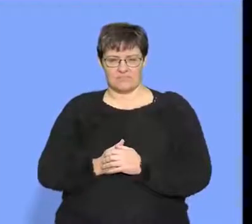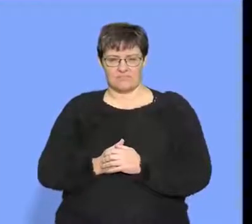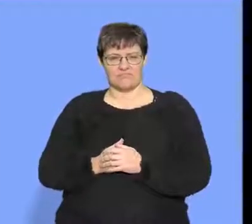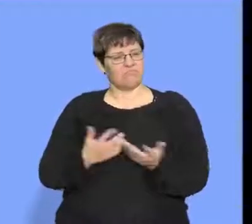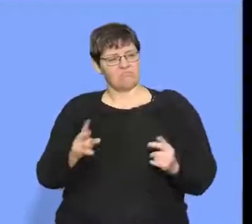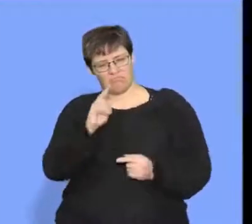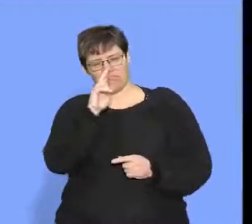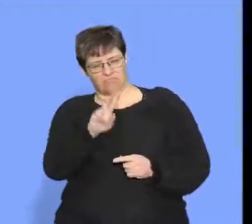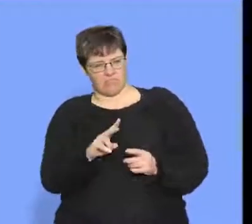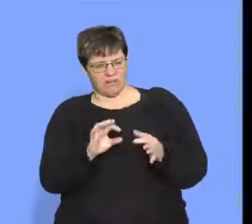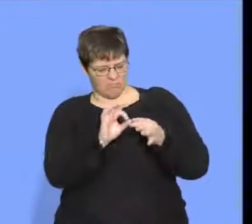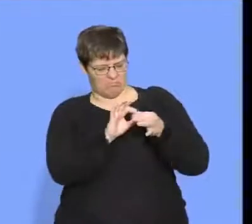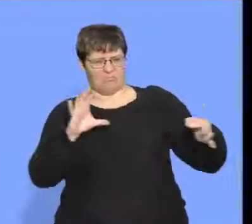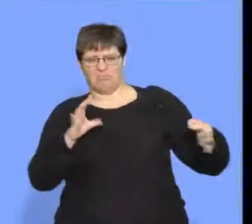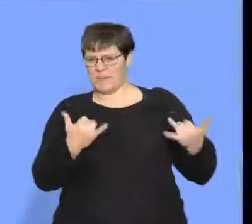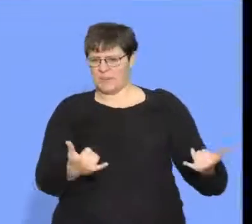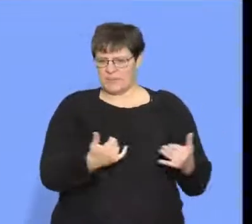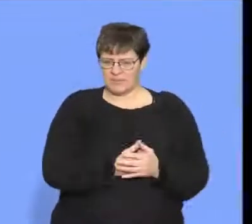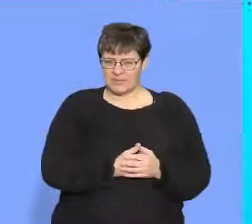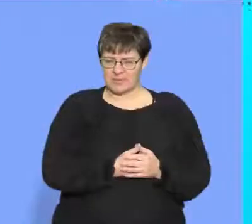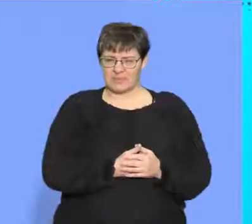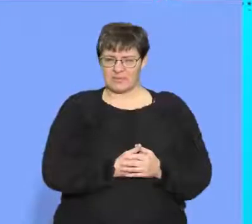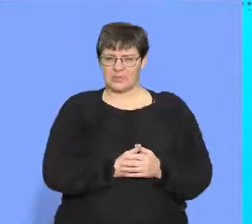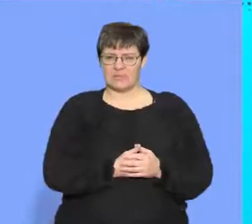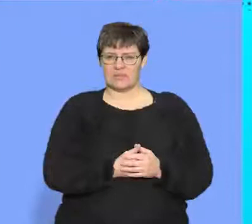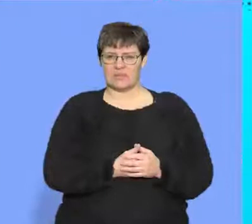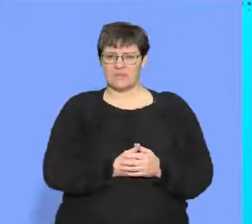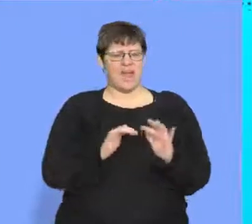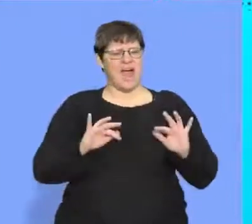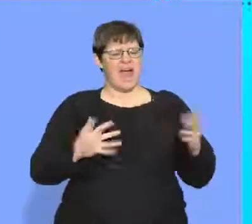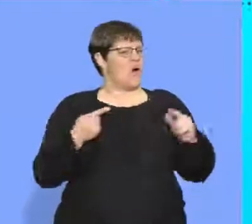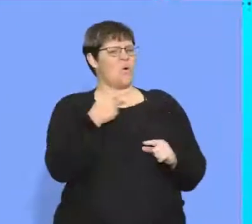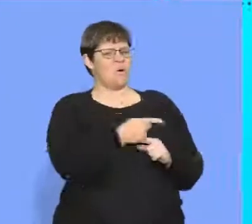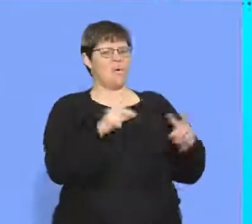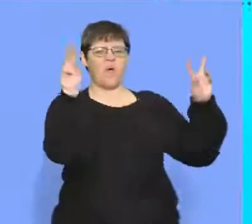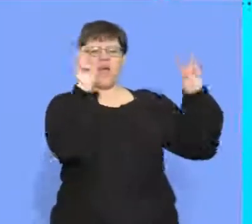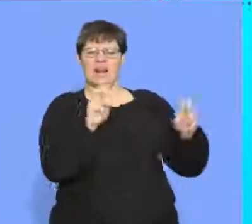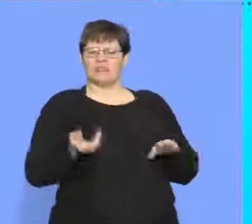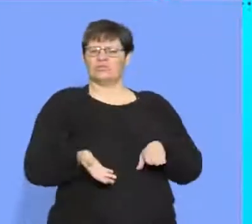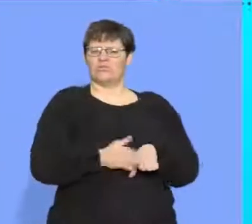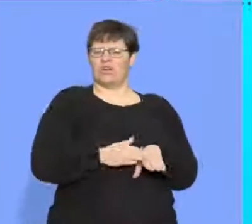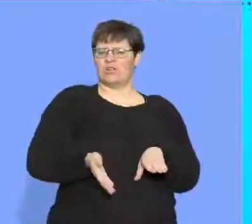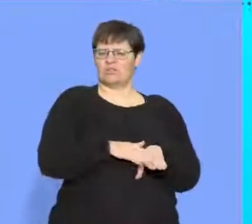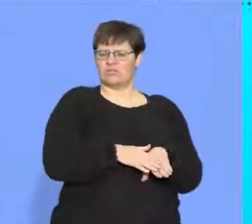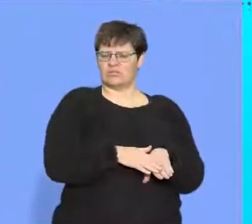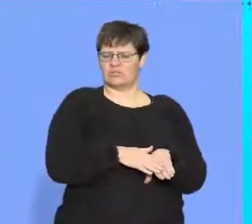Now, this all might seem a little bit disconnected right now, i.e., how does an electric